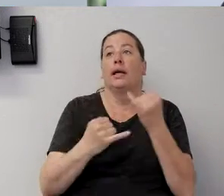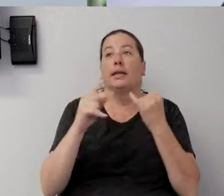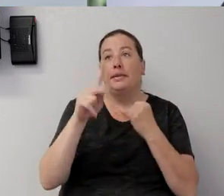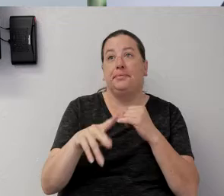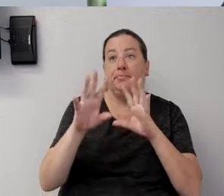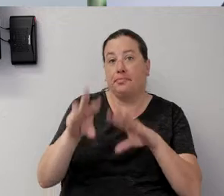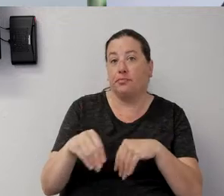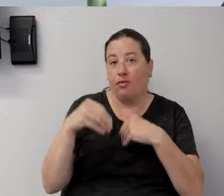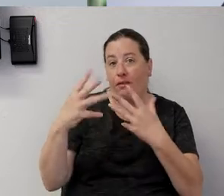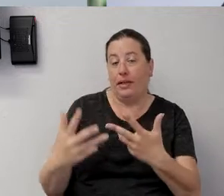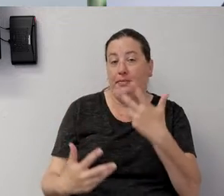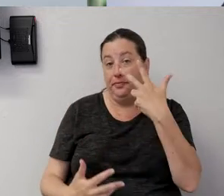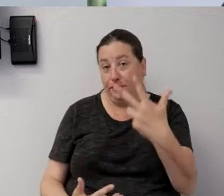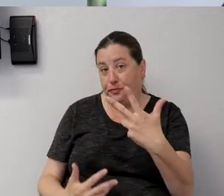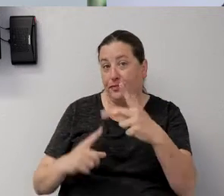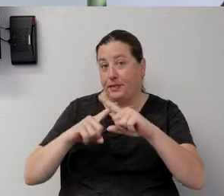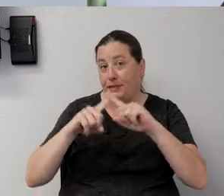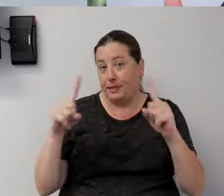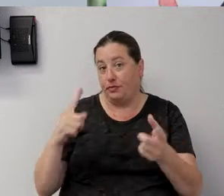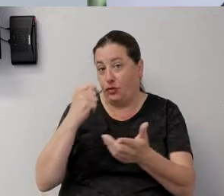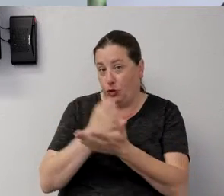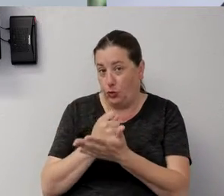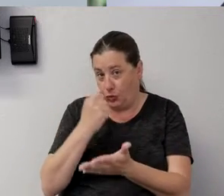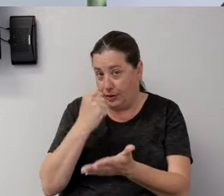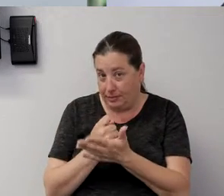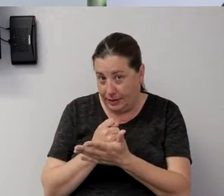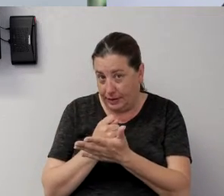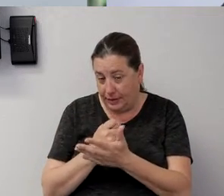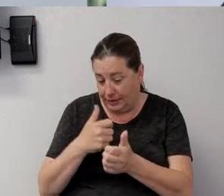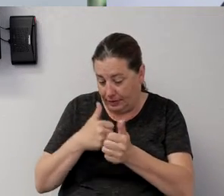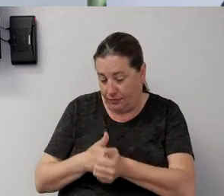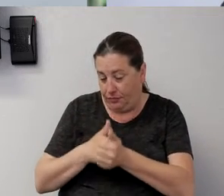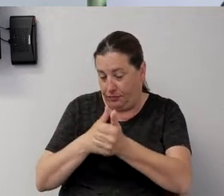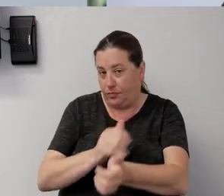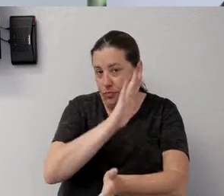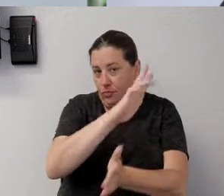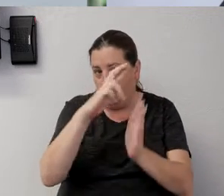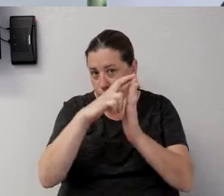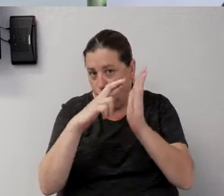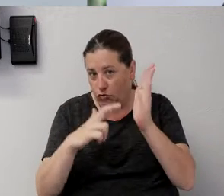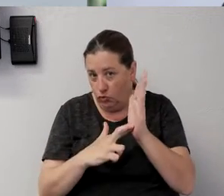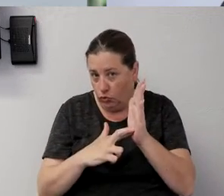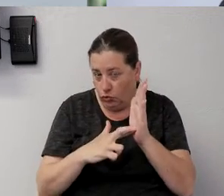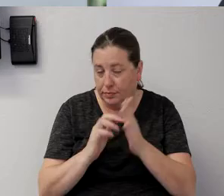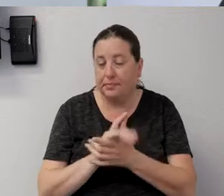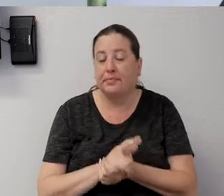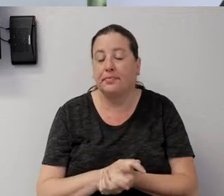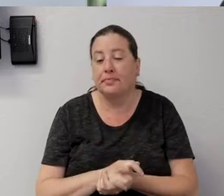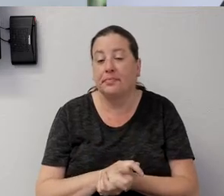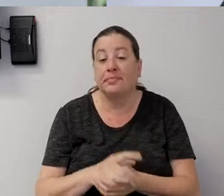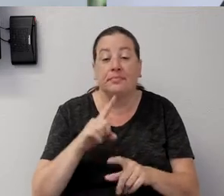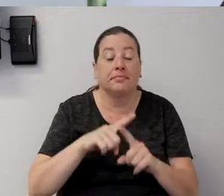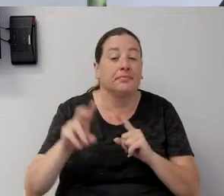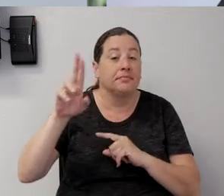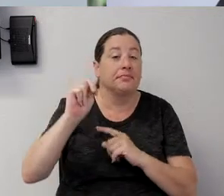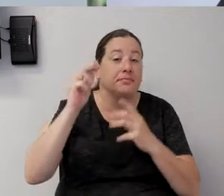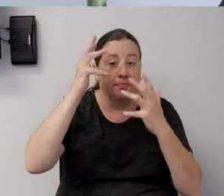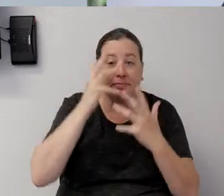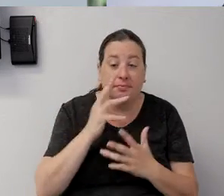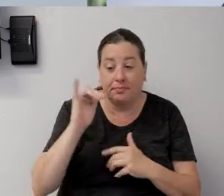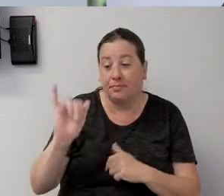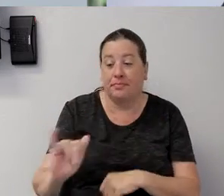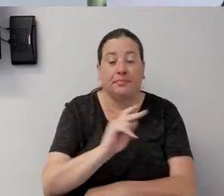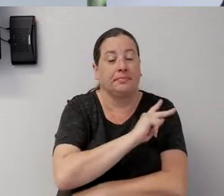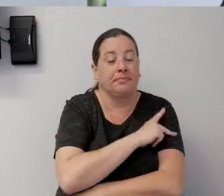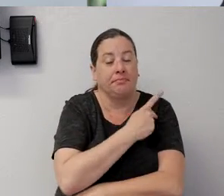providing 3 different treatments following the protocols that had been established, but unfortunately that